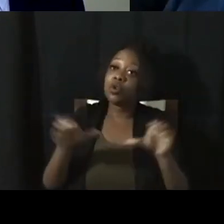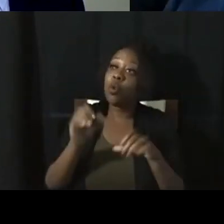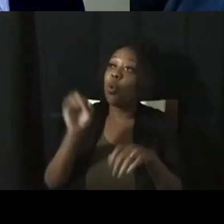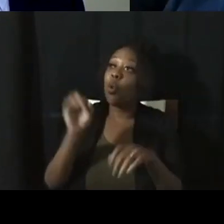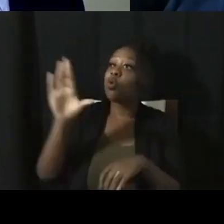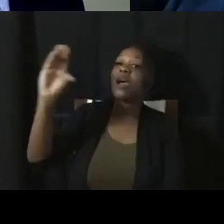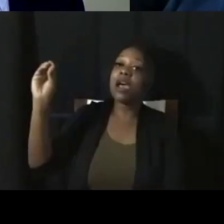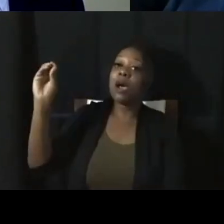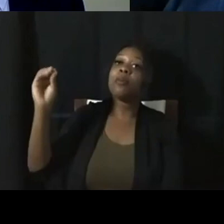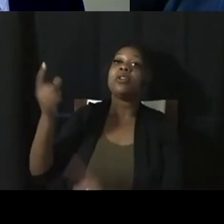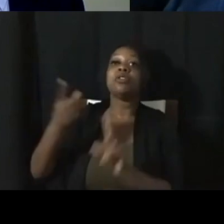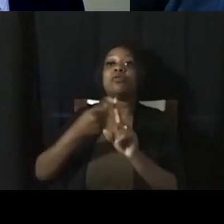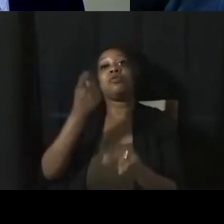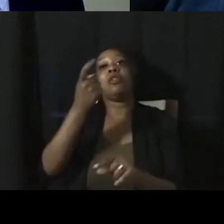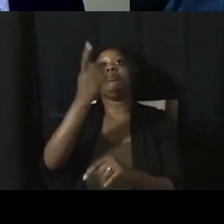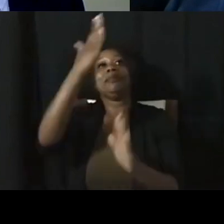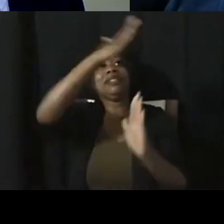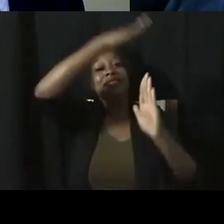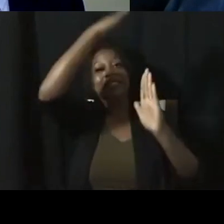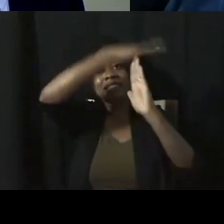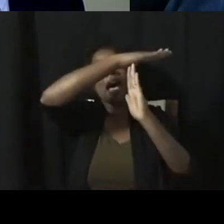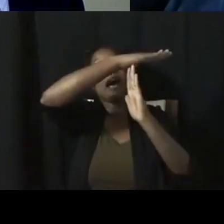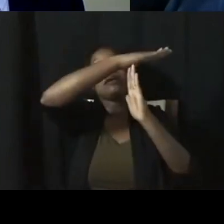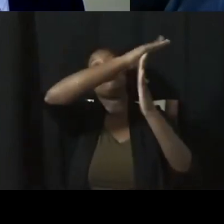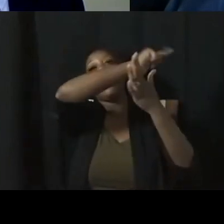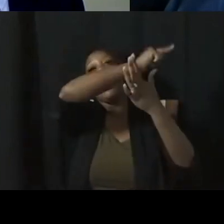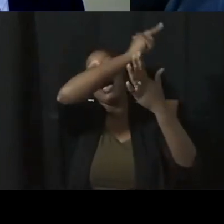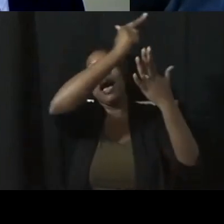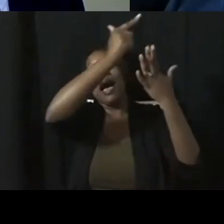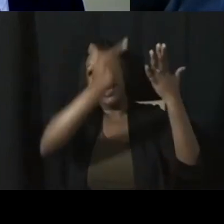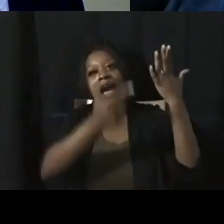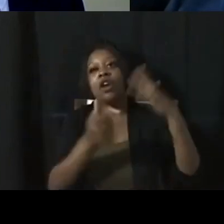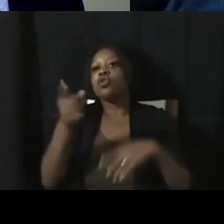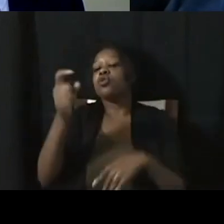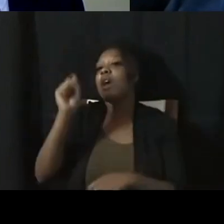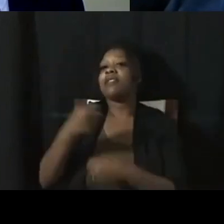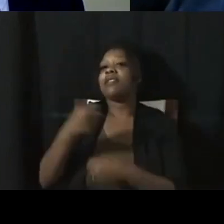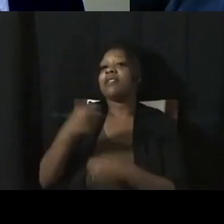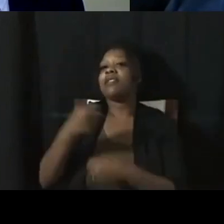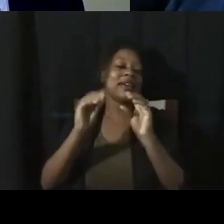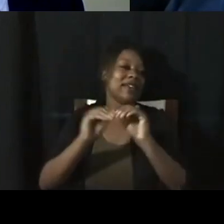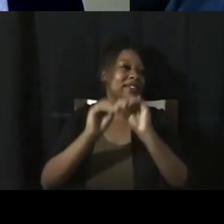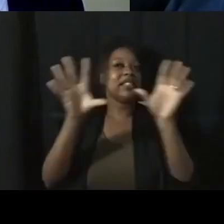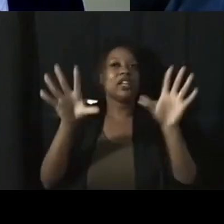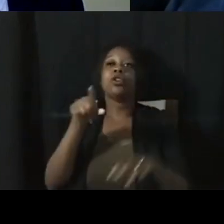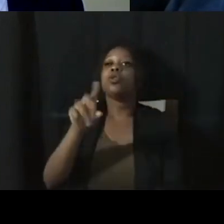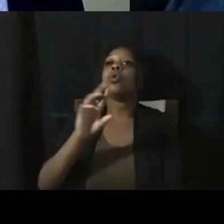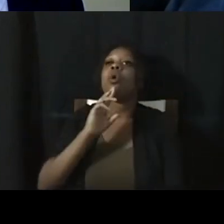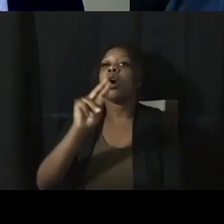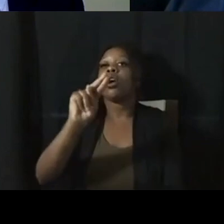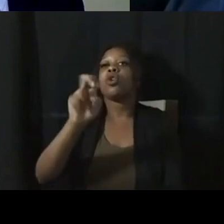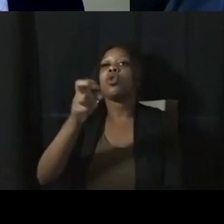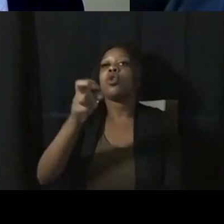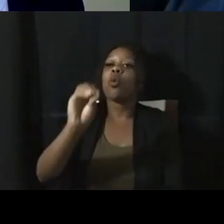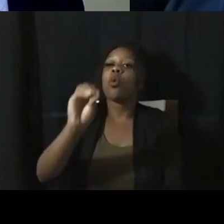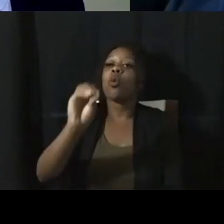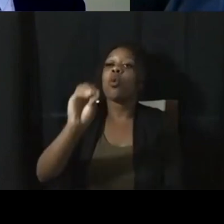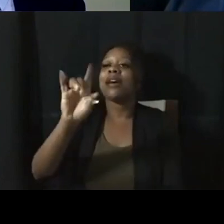top down, you need to make it clear that you are a neurodiverse employer. It should be on your website. It should say, we